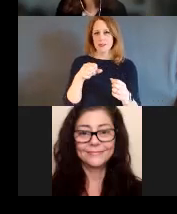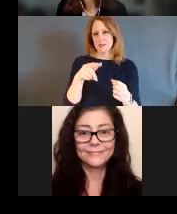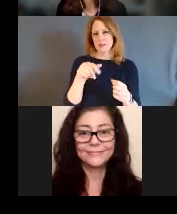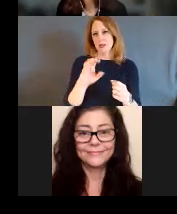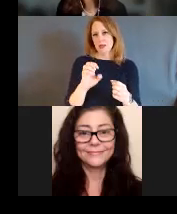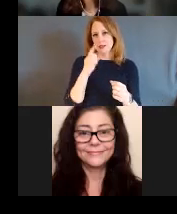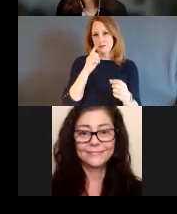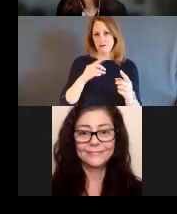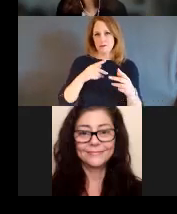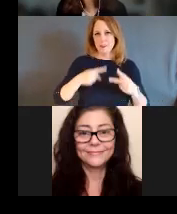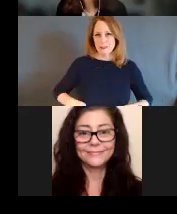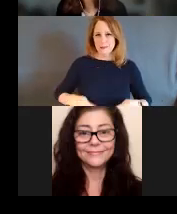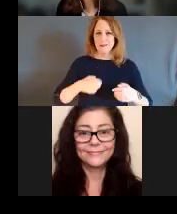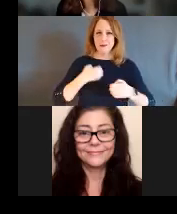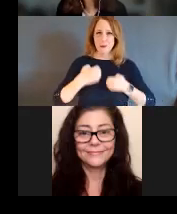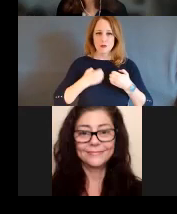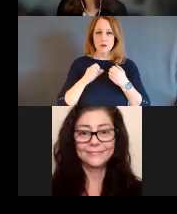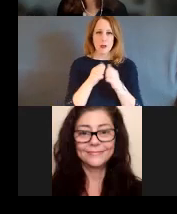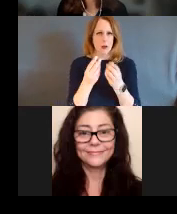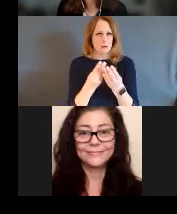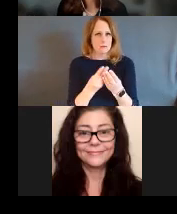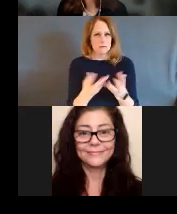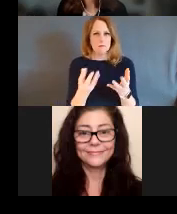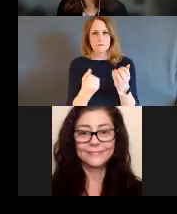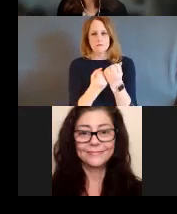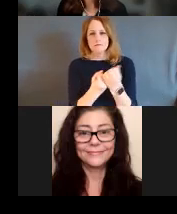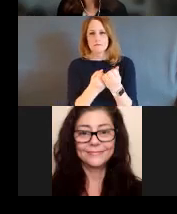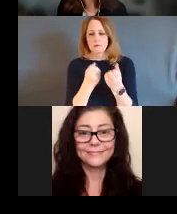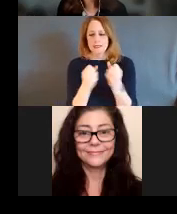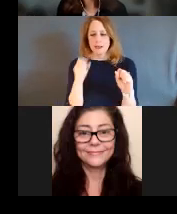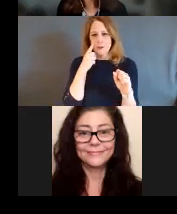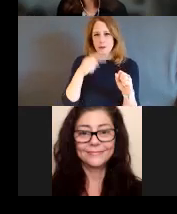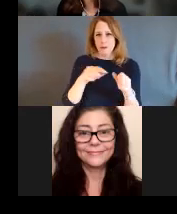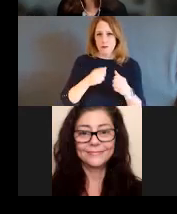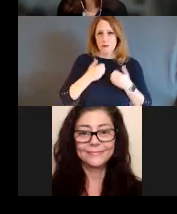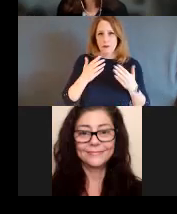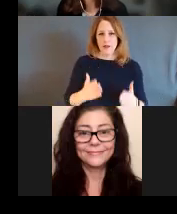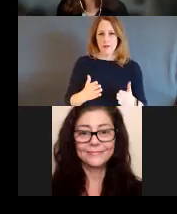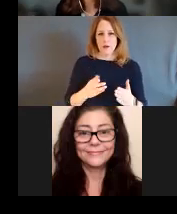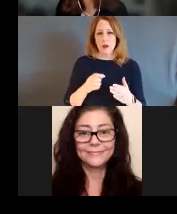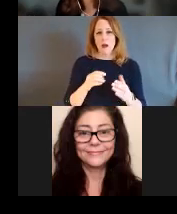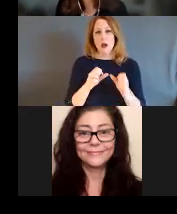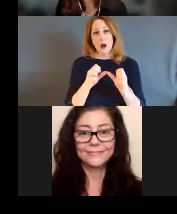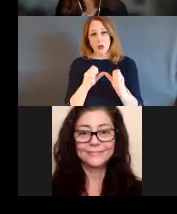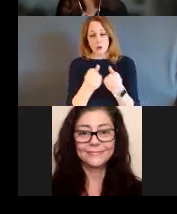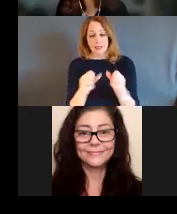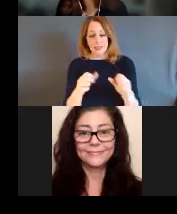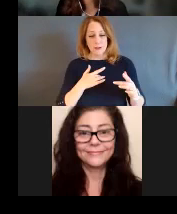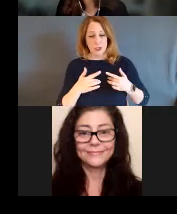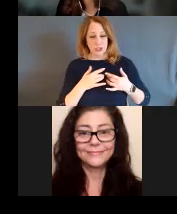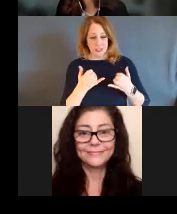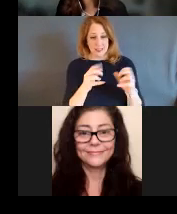promote safety for the survivor? Are there ongoing safety concerns that need to be addressed? Or are there immediate